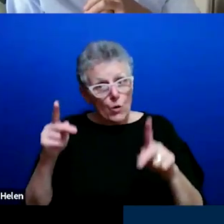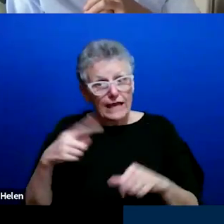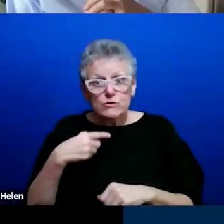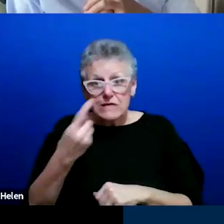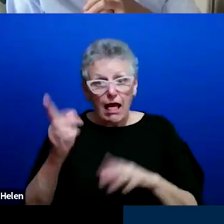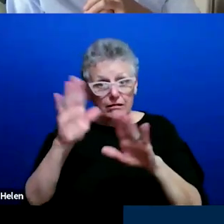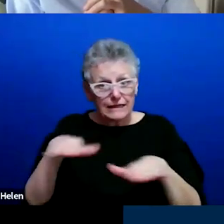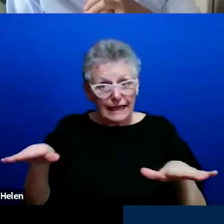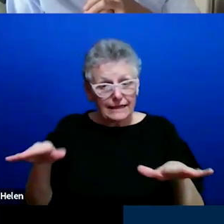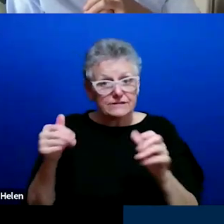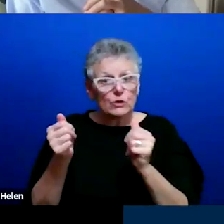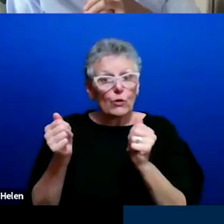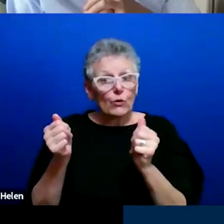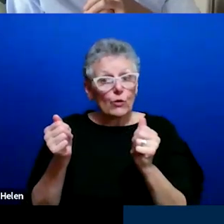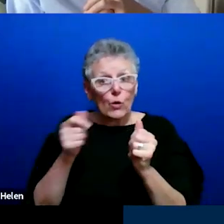tell kids with